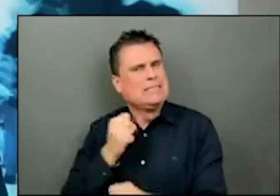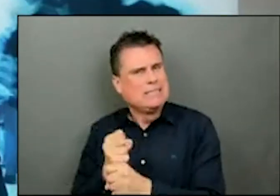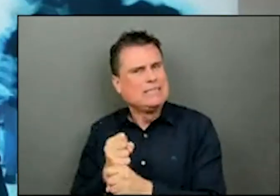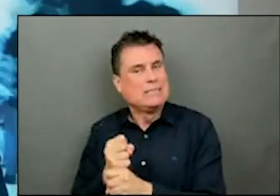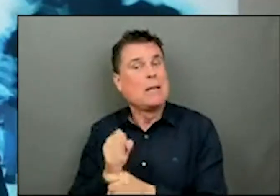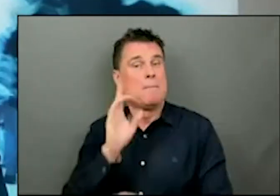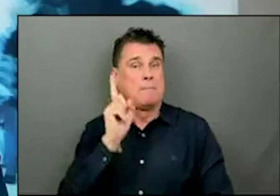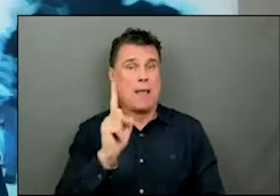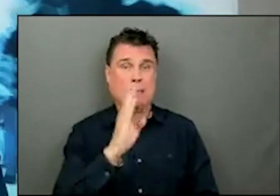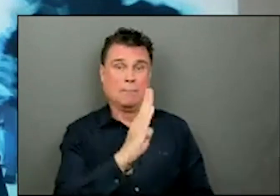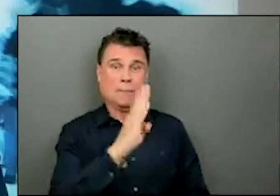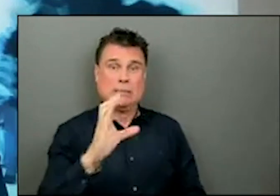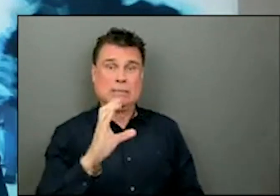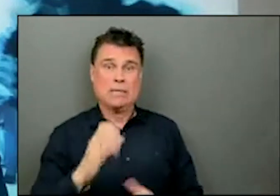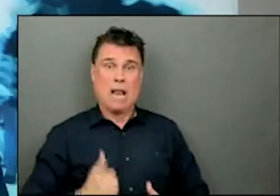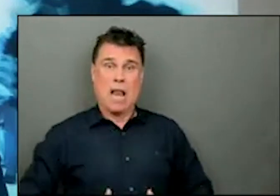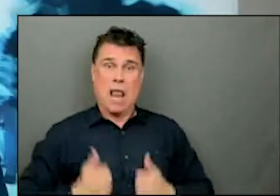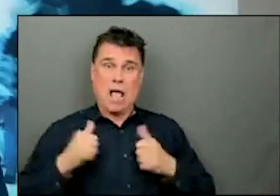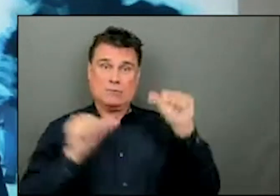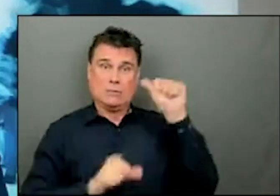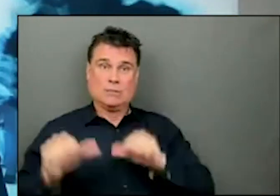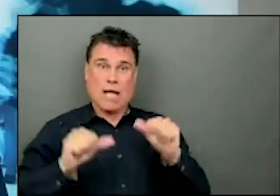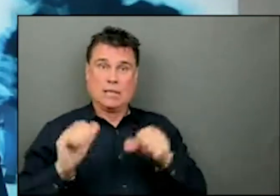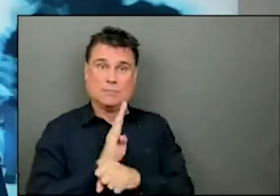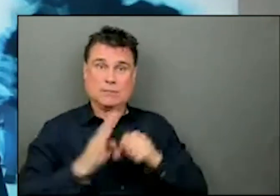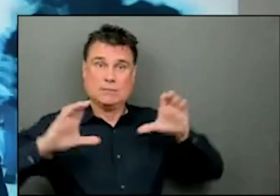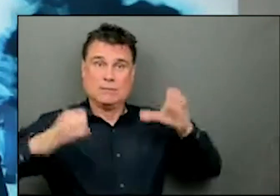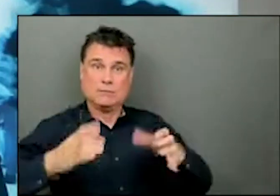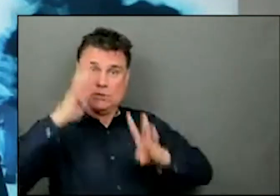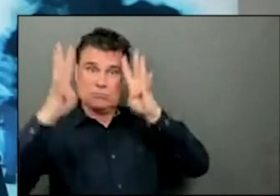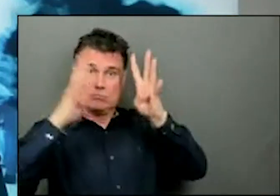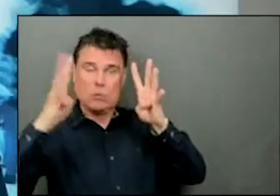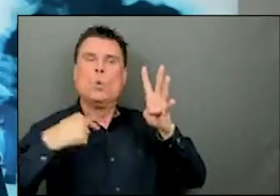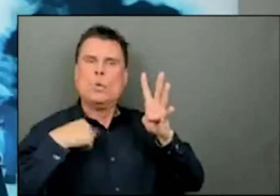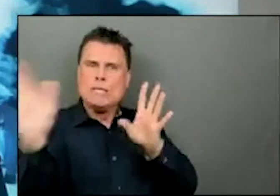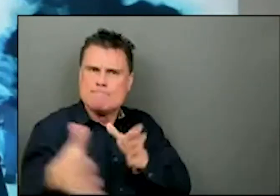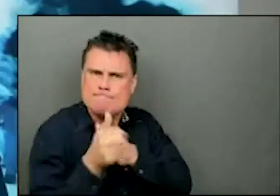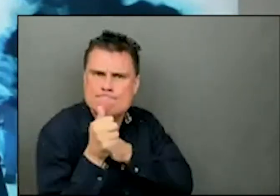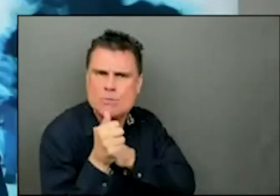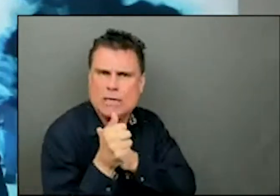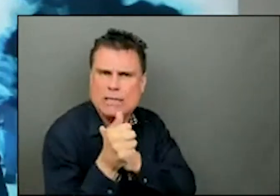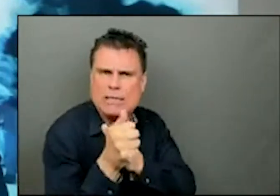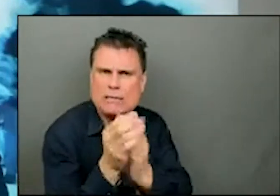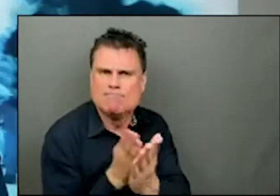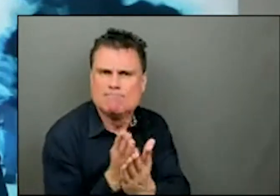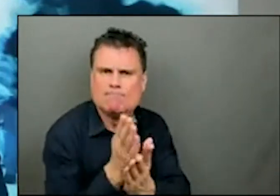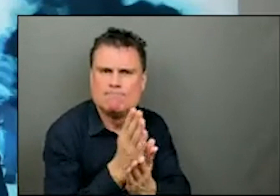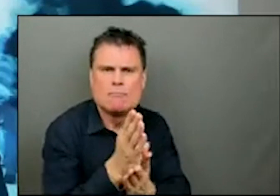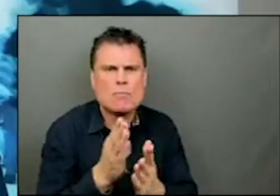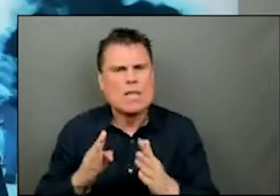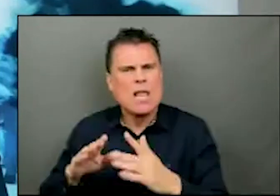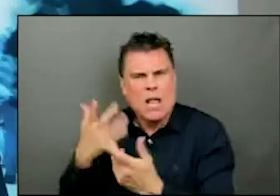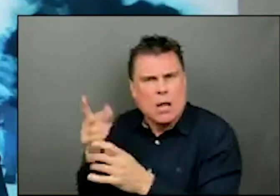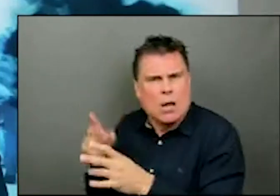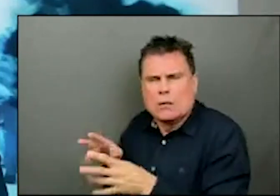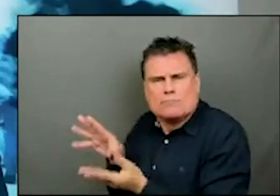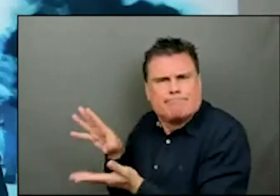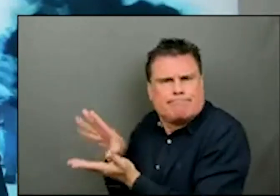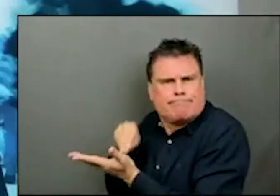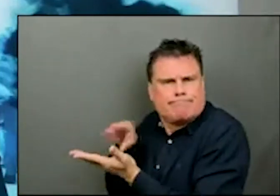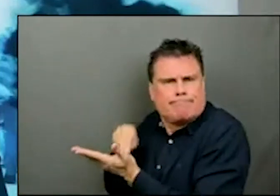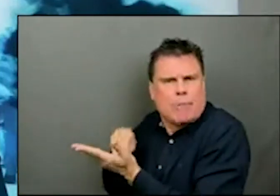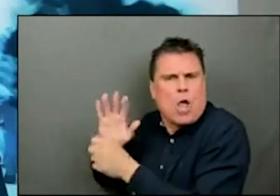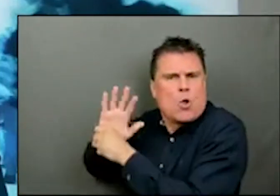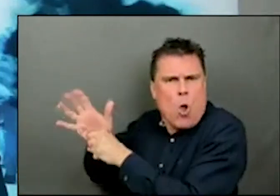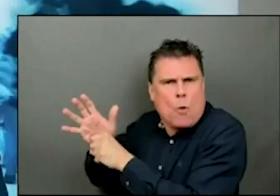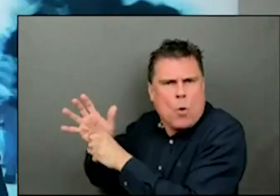has been at the forefront of developing solutions to address the COVID-19 challenges that were faced. From vaccine development to